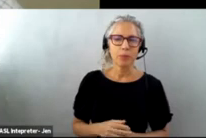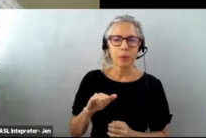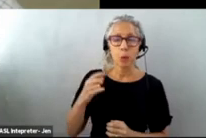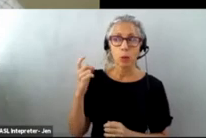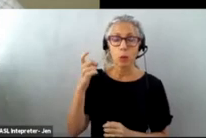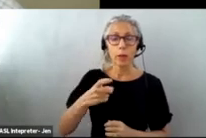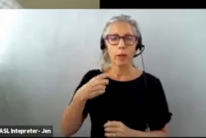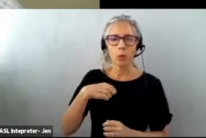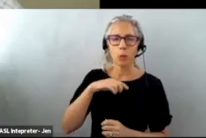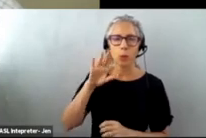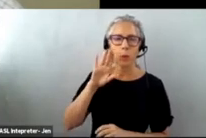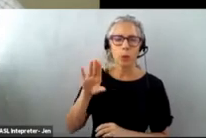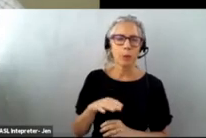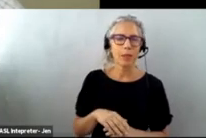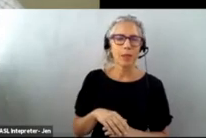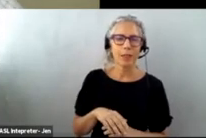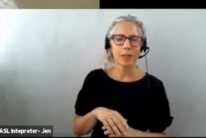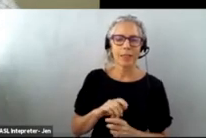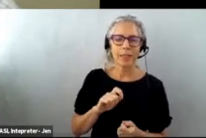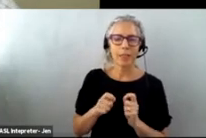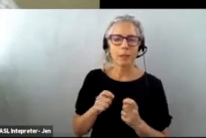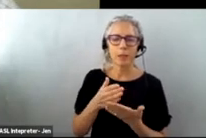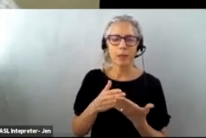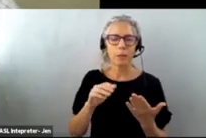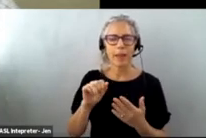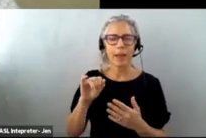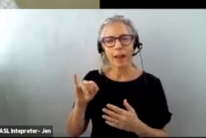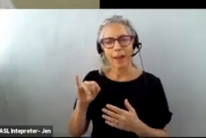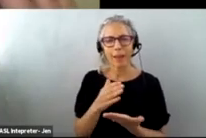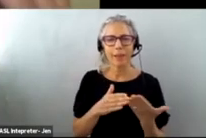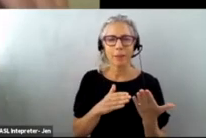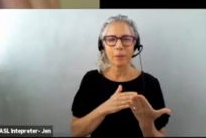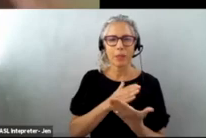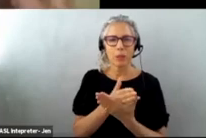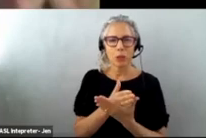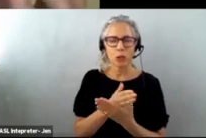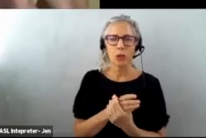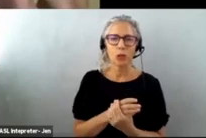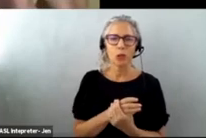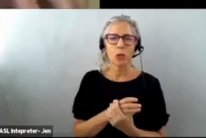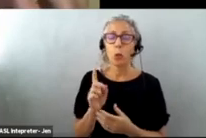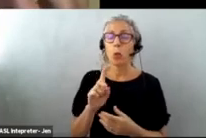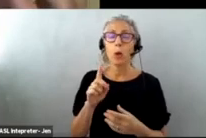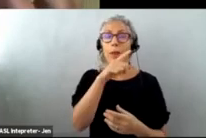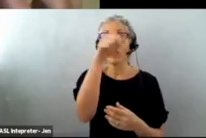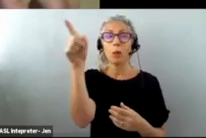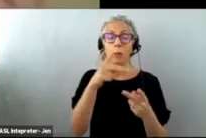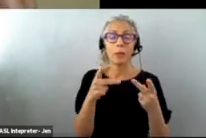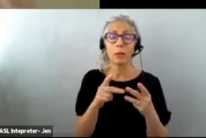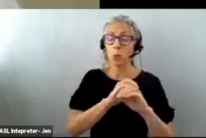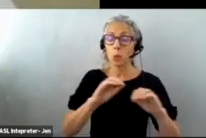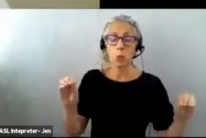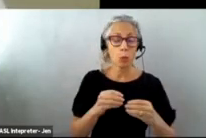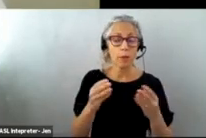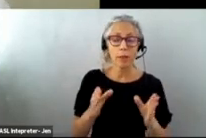that we're gonna be adapting some AI and some intervention where there are no providers. Earlier